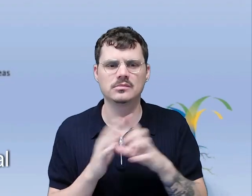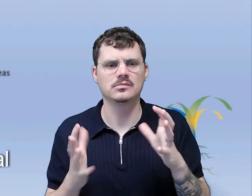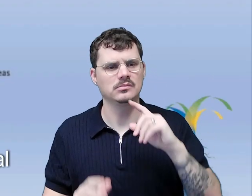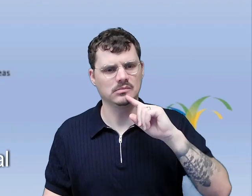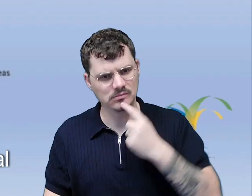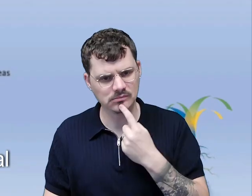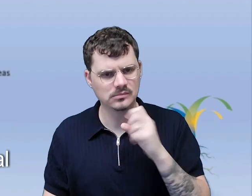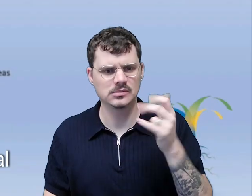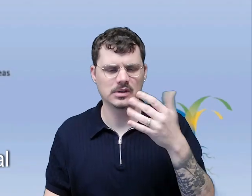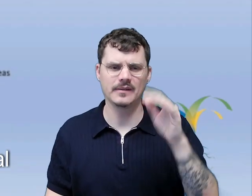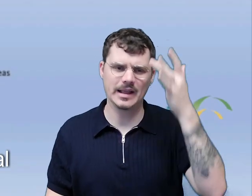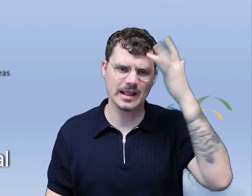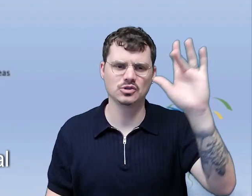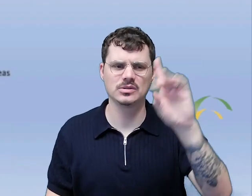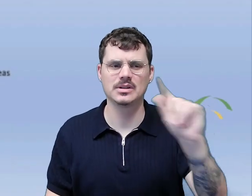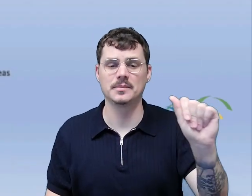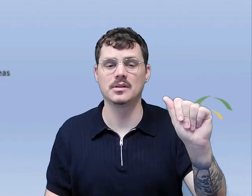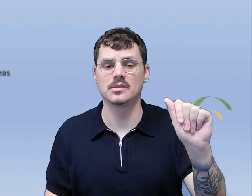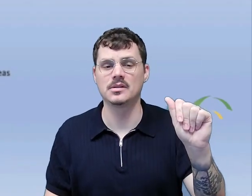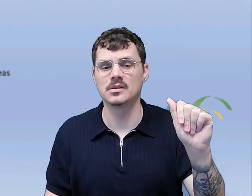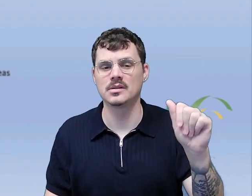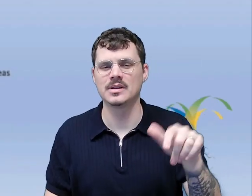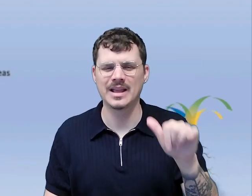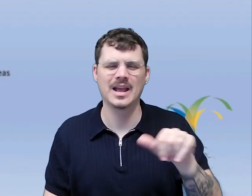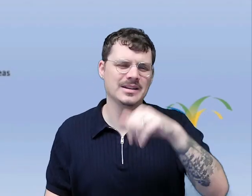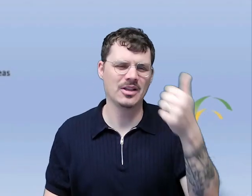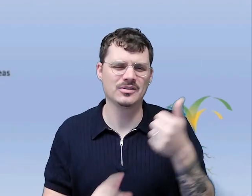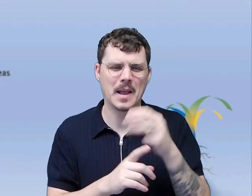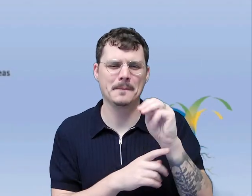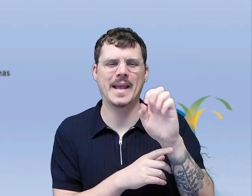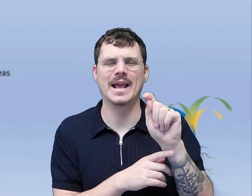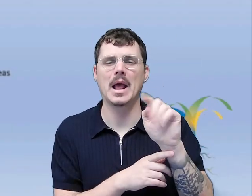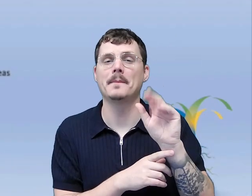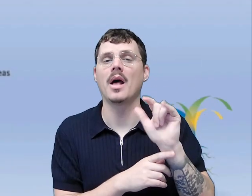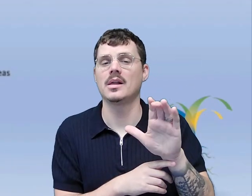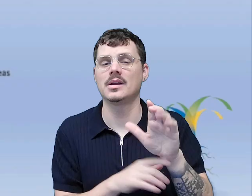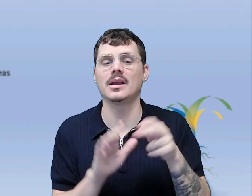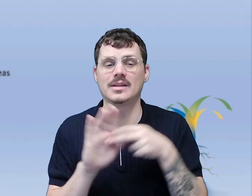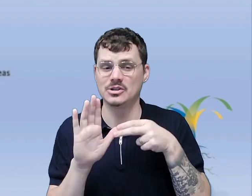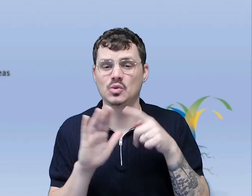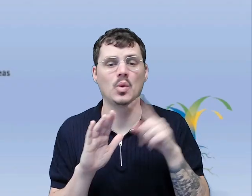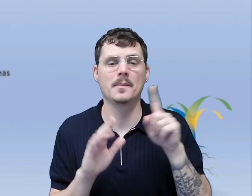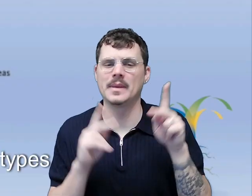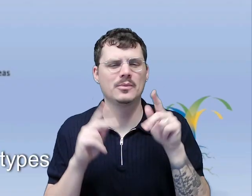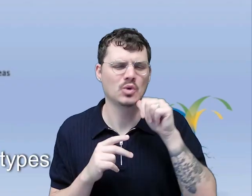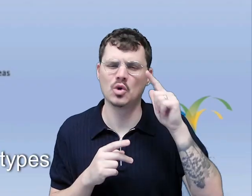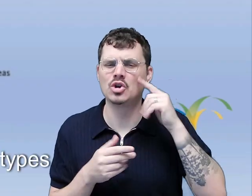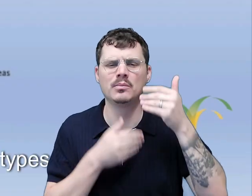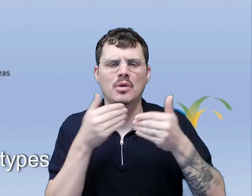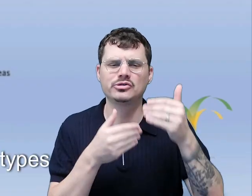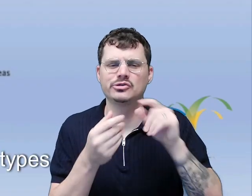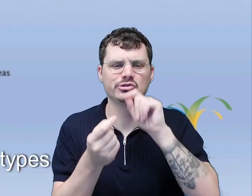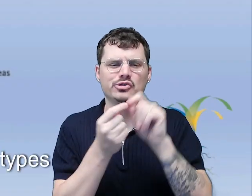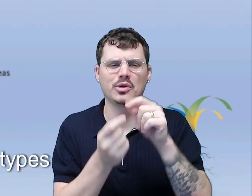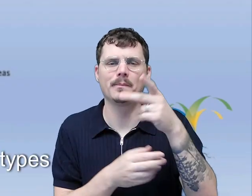show signs of significant intellectual disability. It's another metabolic condition where people